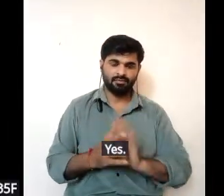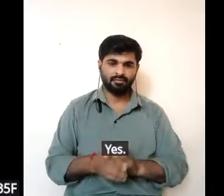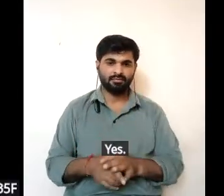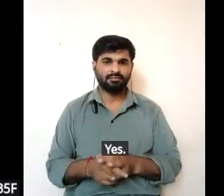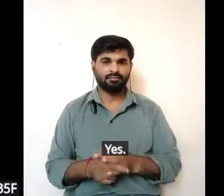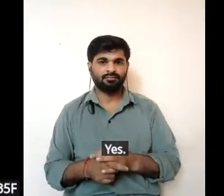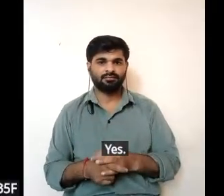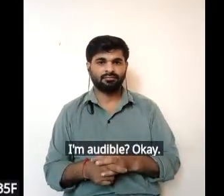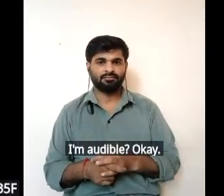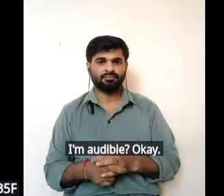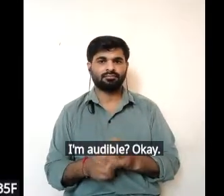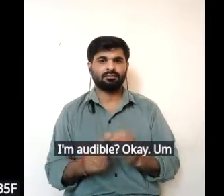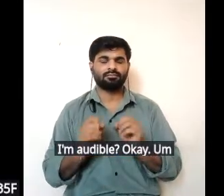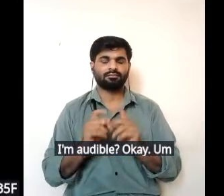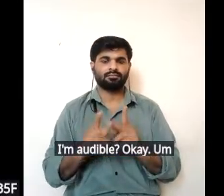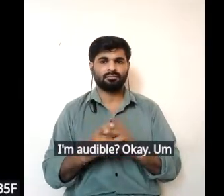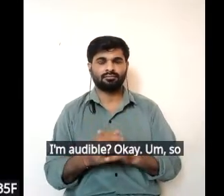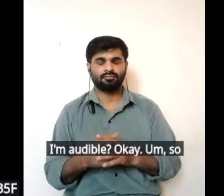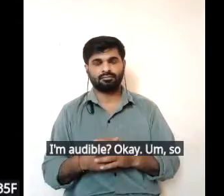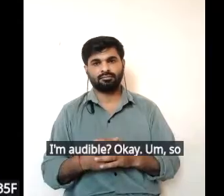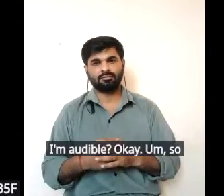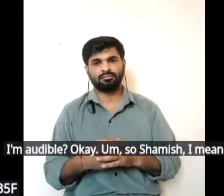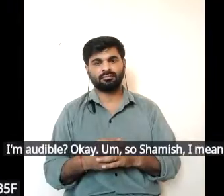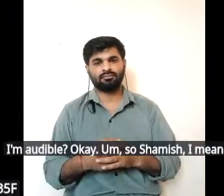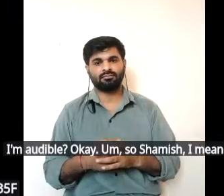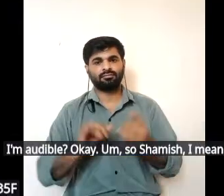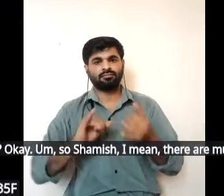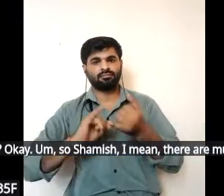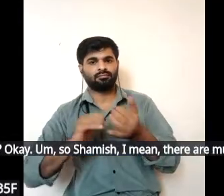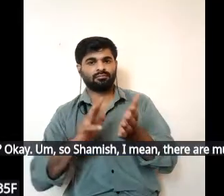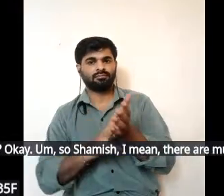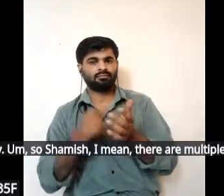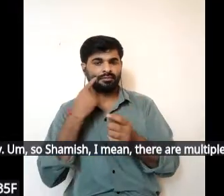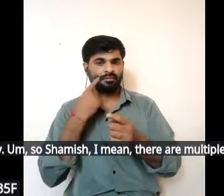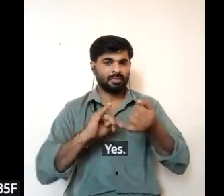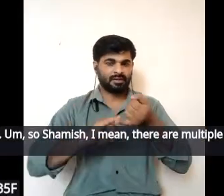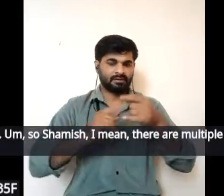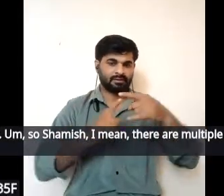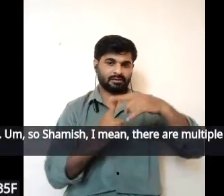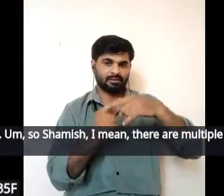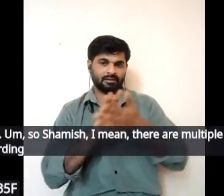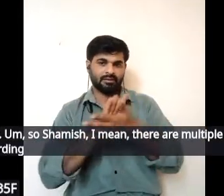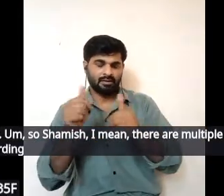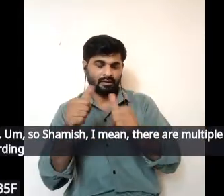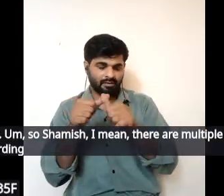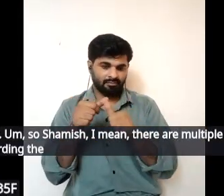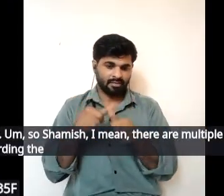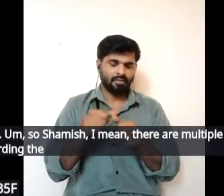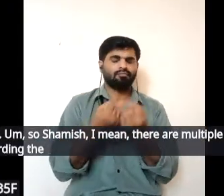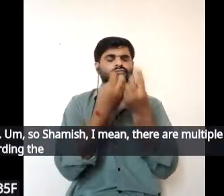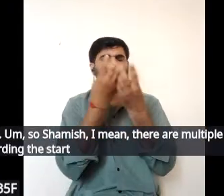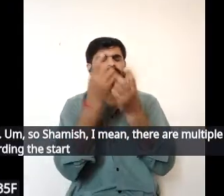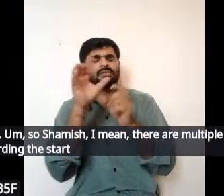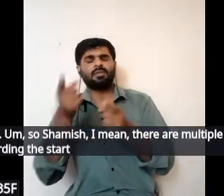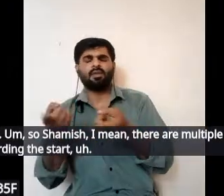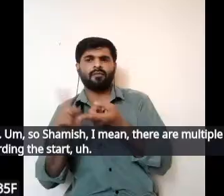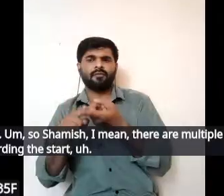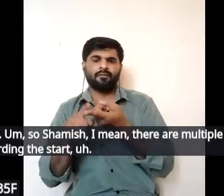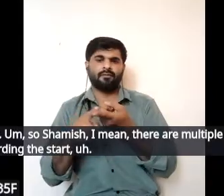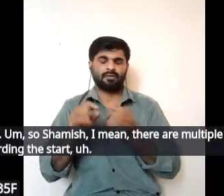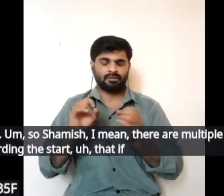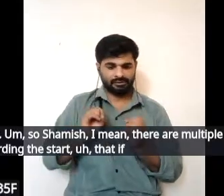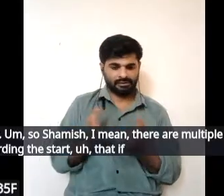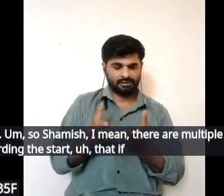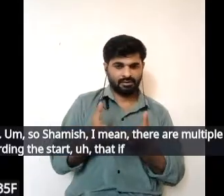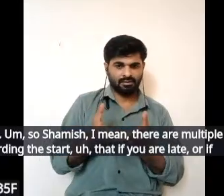Okay. So, Shamishta, I mean, there are multiple things happening. I mean, regarding the start, that if we are late